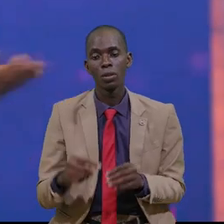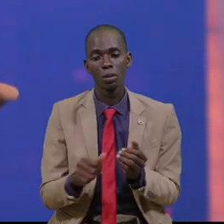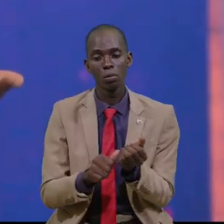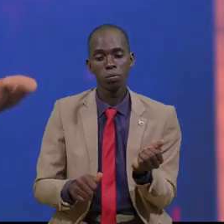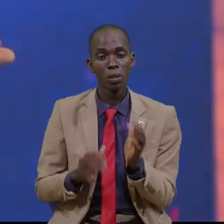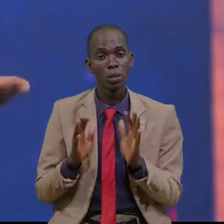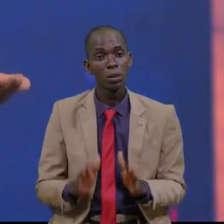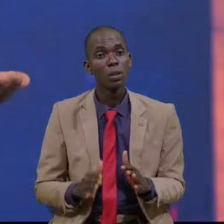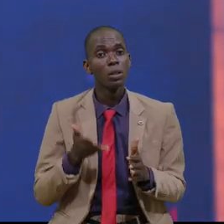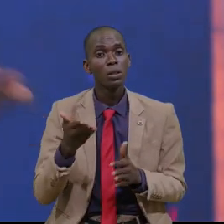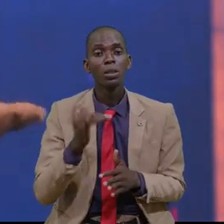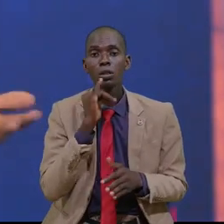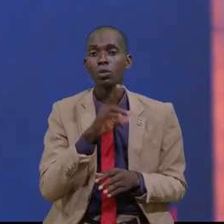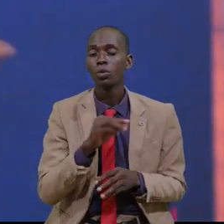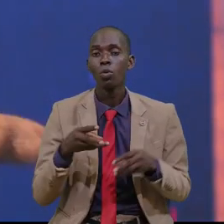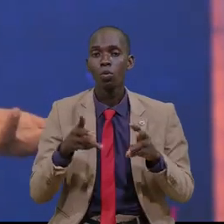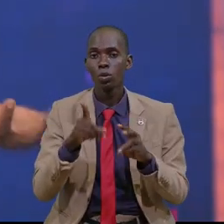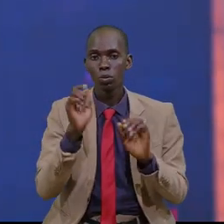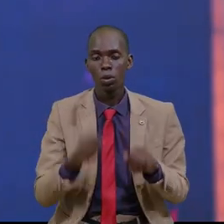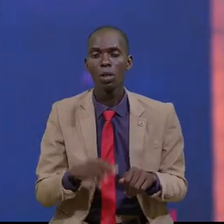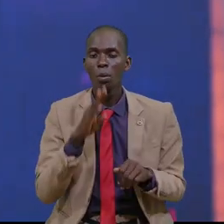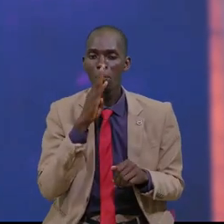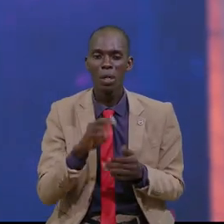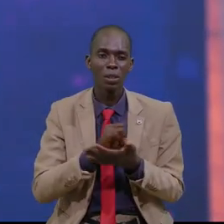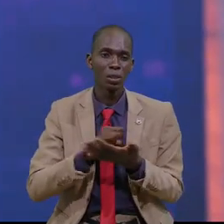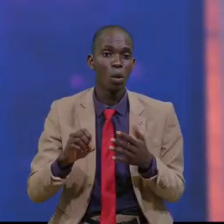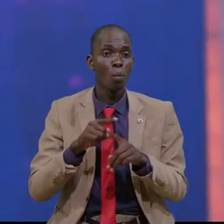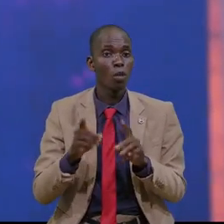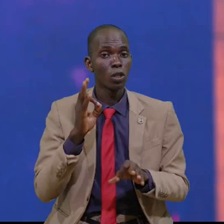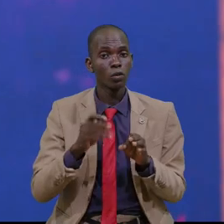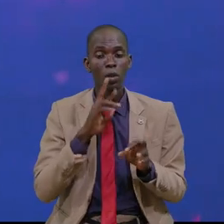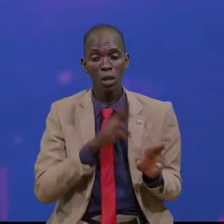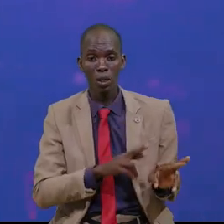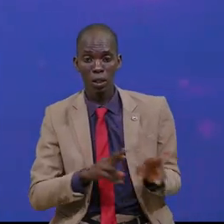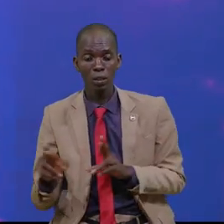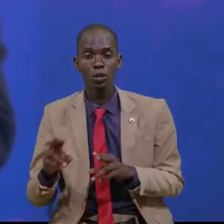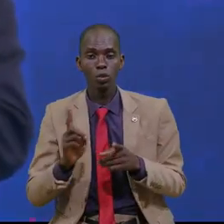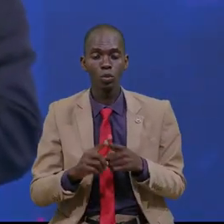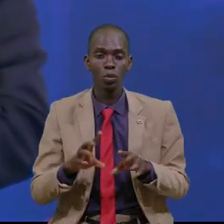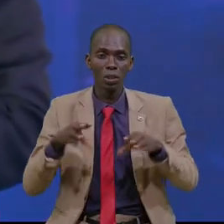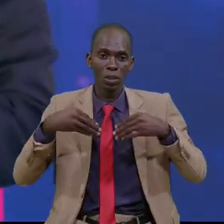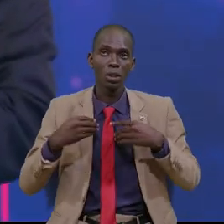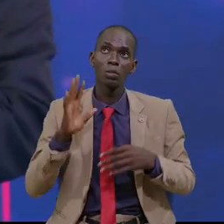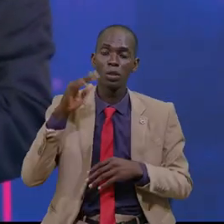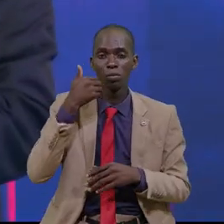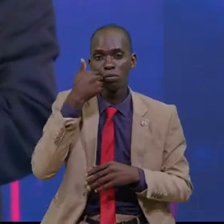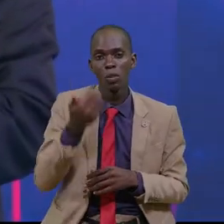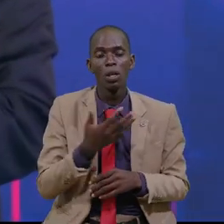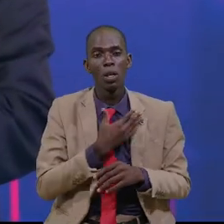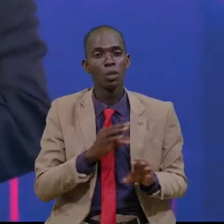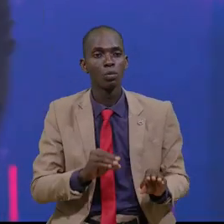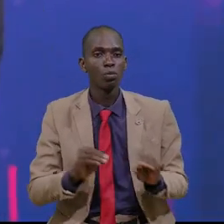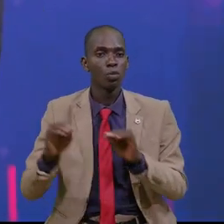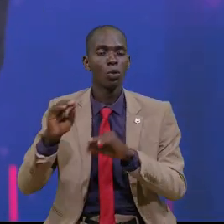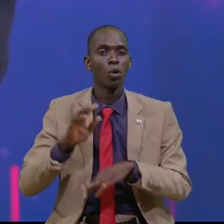But when you're ready to bear his reproach, and you go on and you say sanctification, holiness, purity